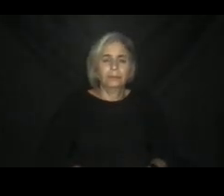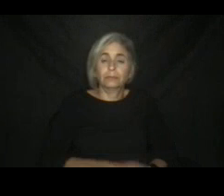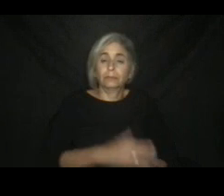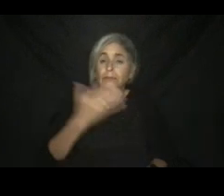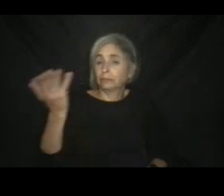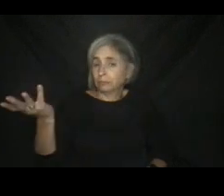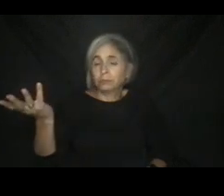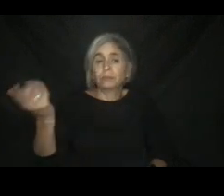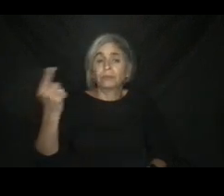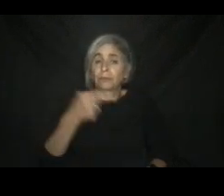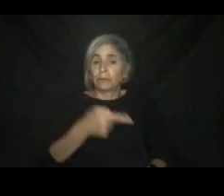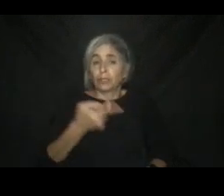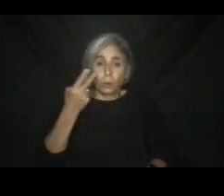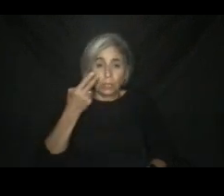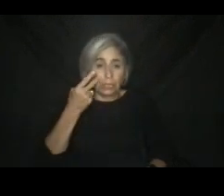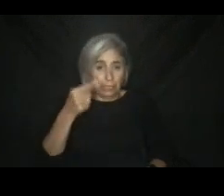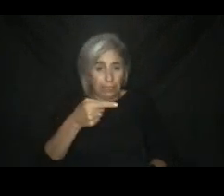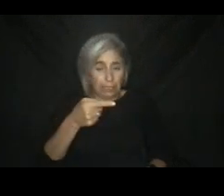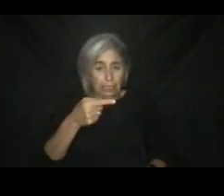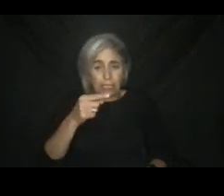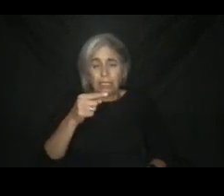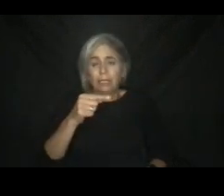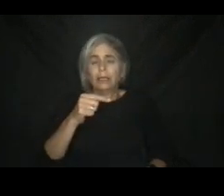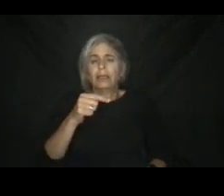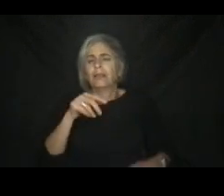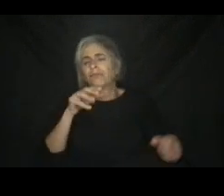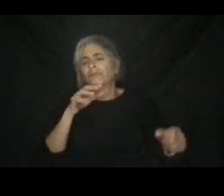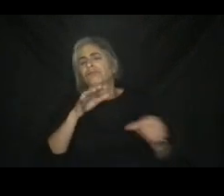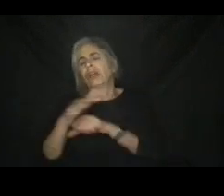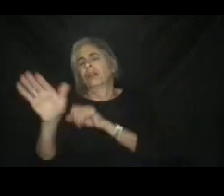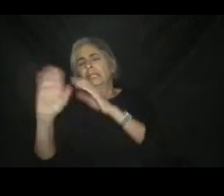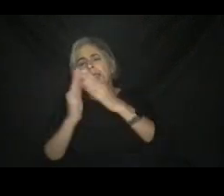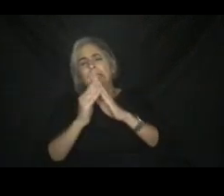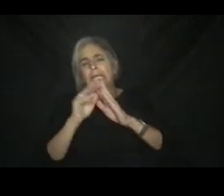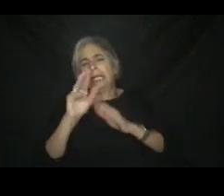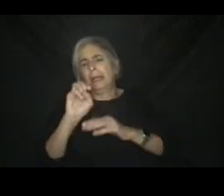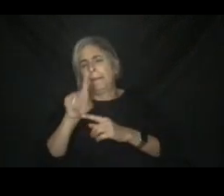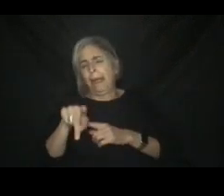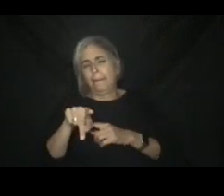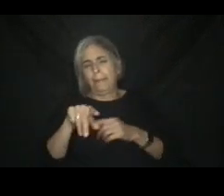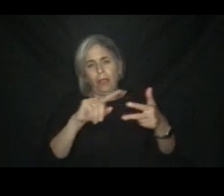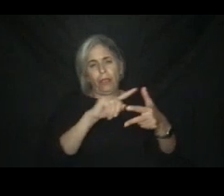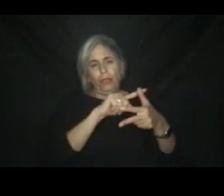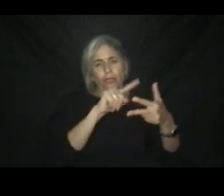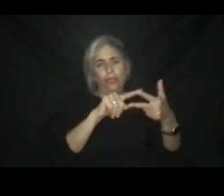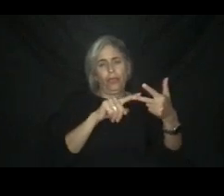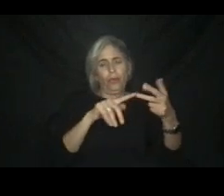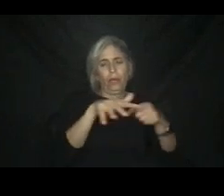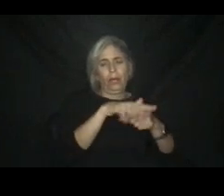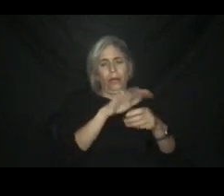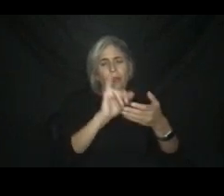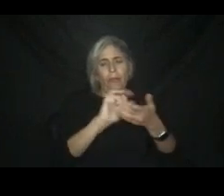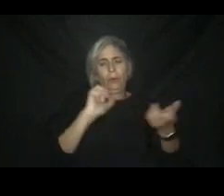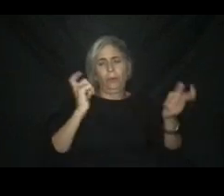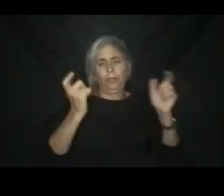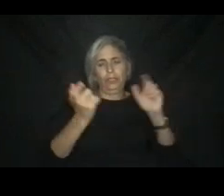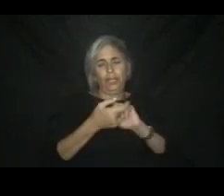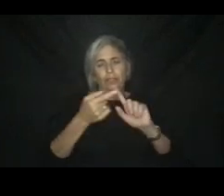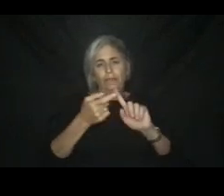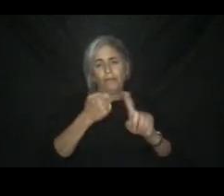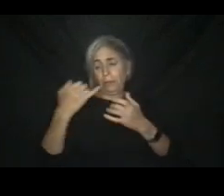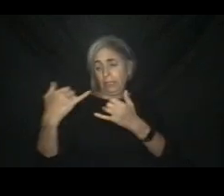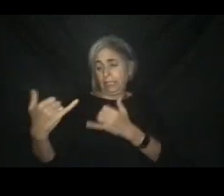So here we see a map of the entire city that shows the 3 areas that would be changed from the